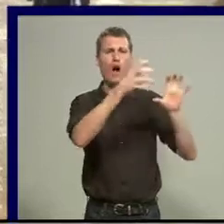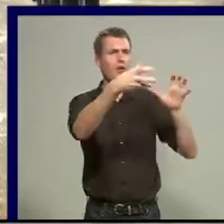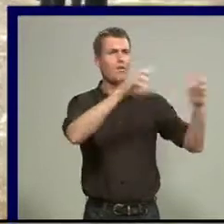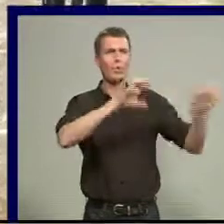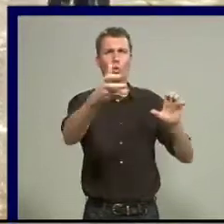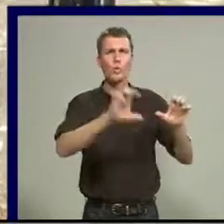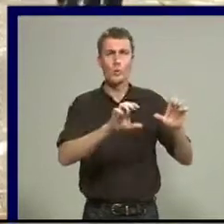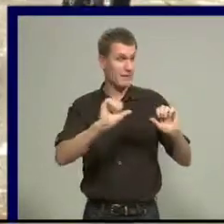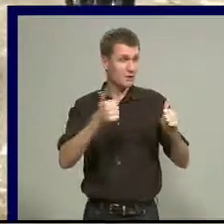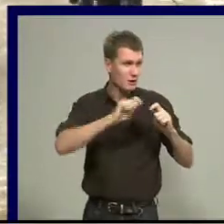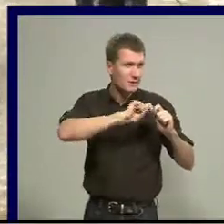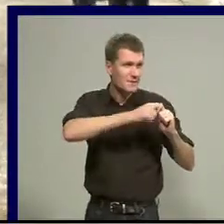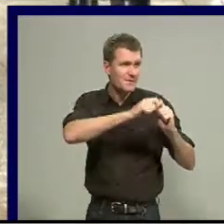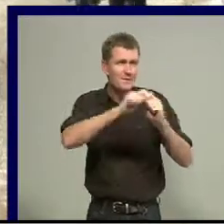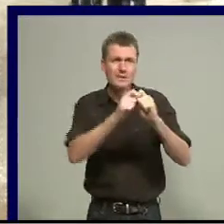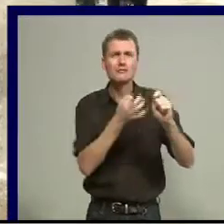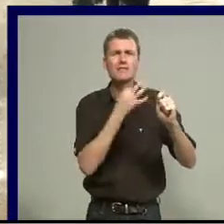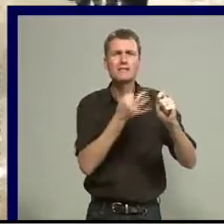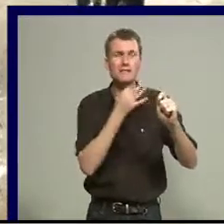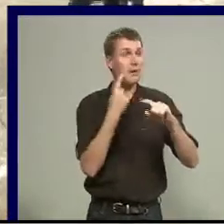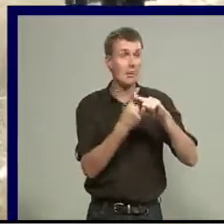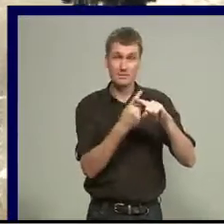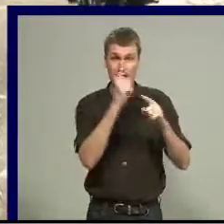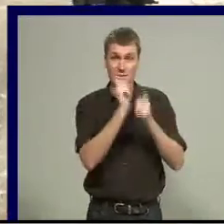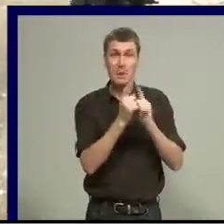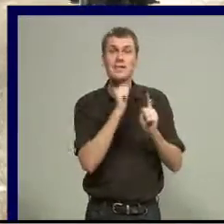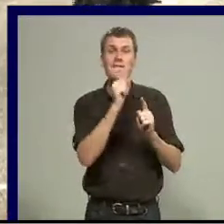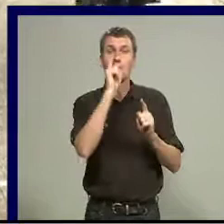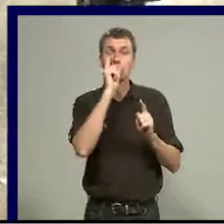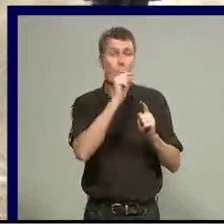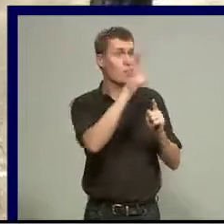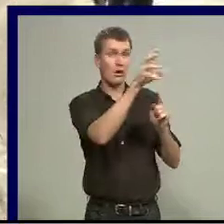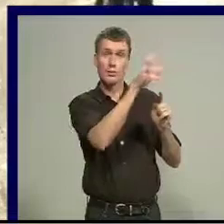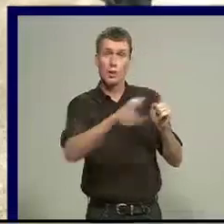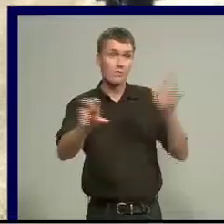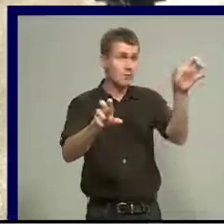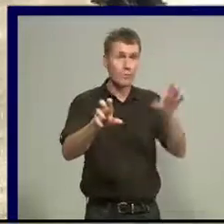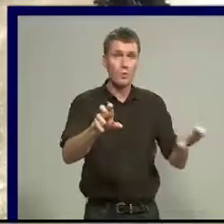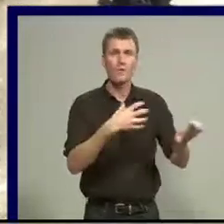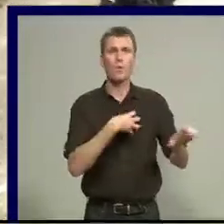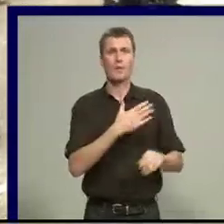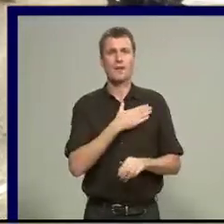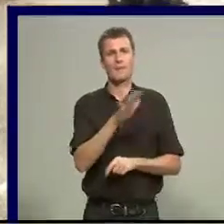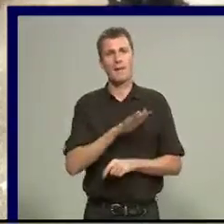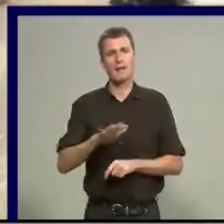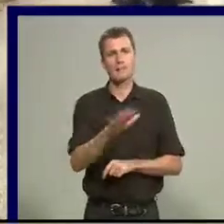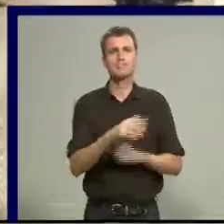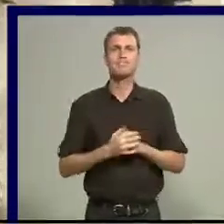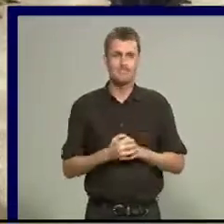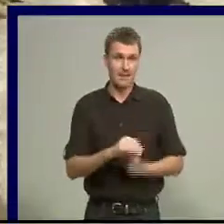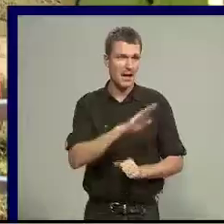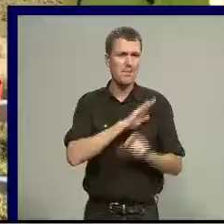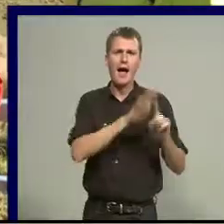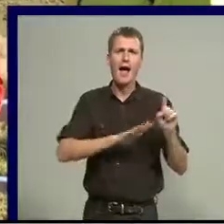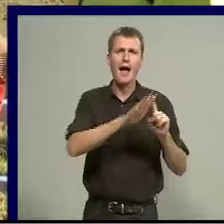addressing geotechnical hazards, and where possible, the rocks have been moved to safer spots nearby. The park's operation